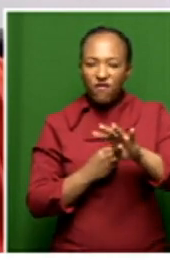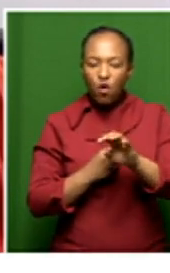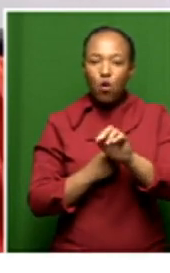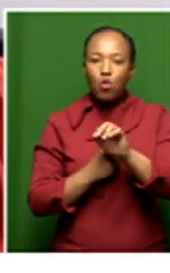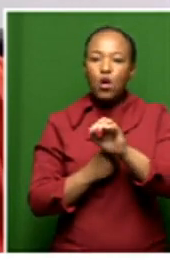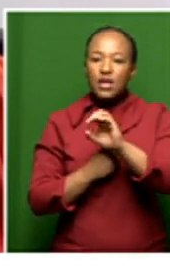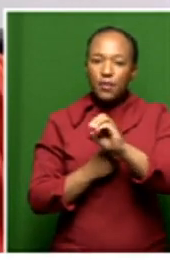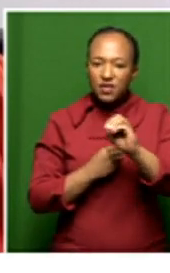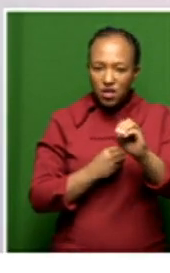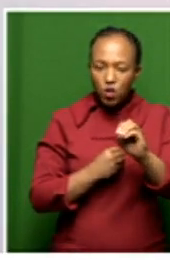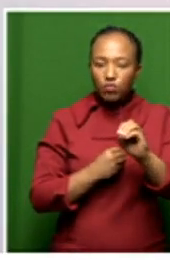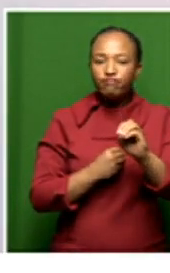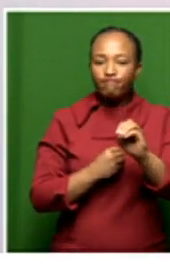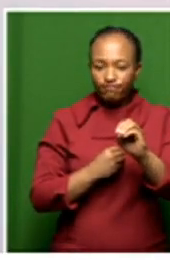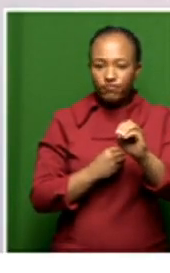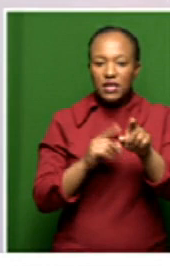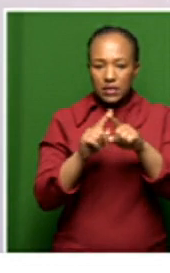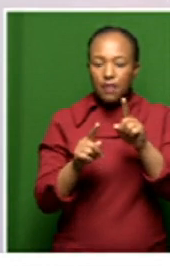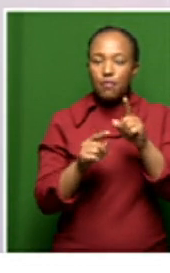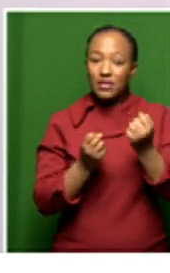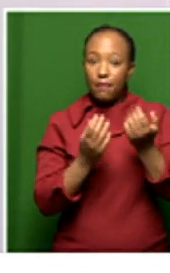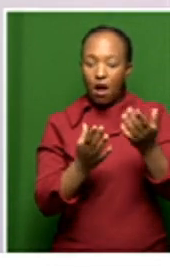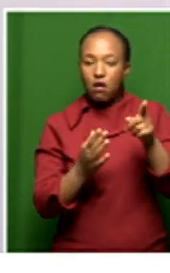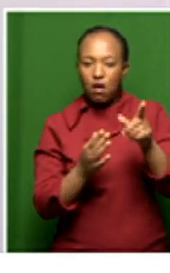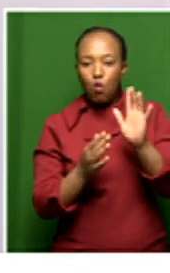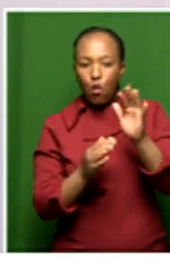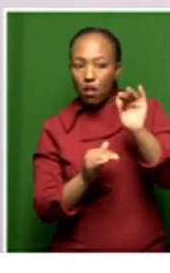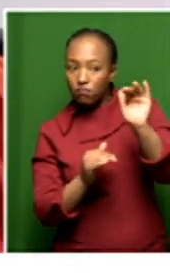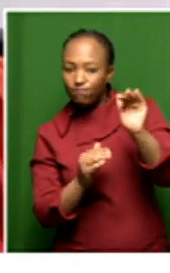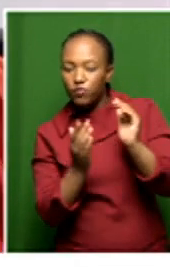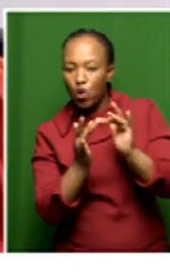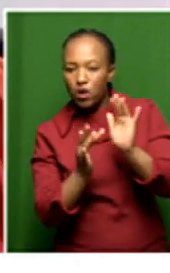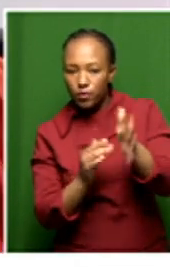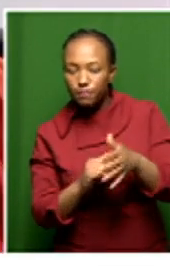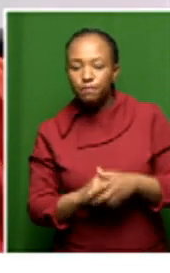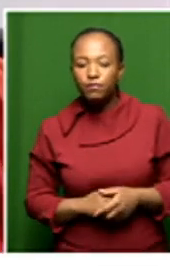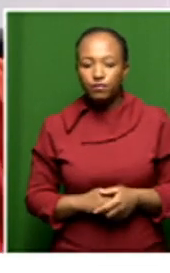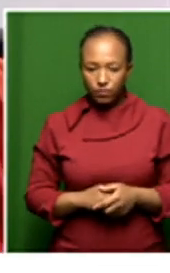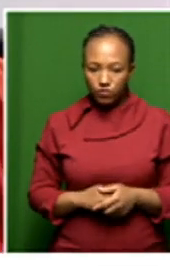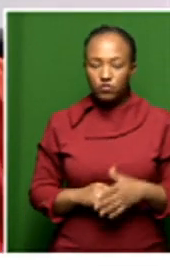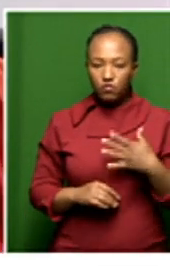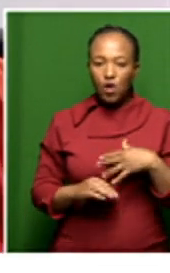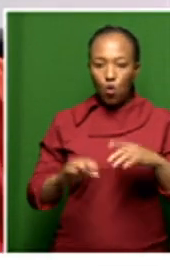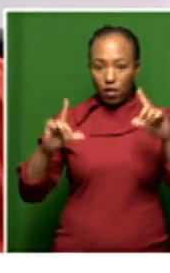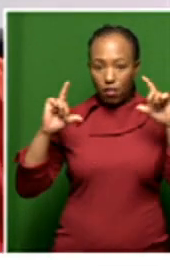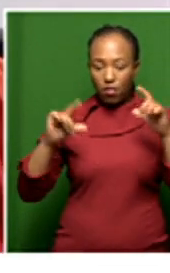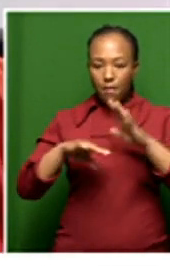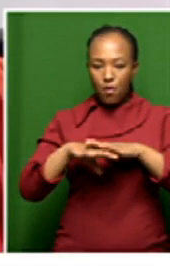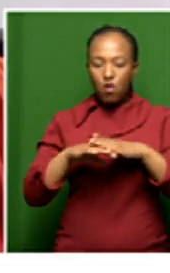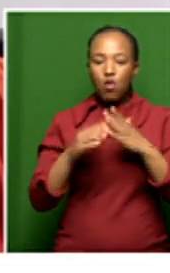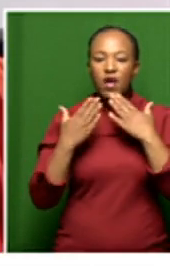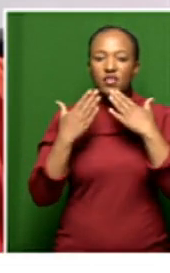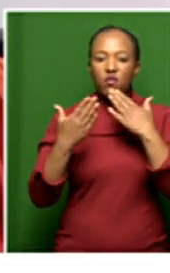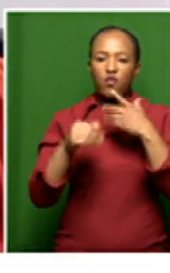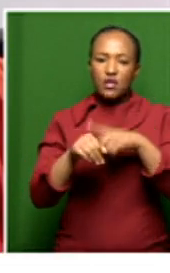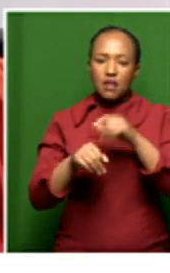We'll definitely follow up. We'll also take it up with the supplier. All right, and we certainly will also keep an eye on these developments. But thank you so much for